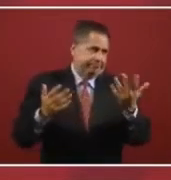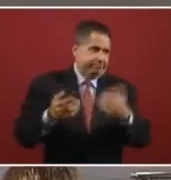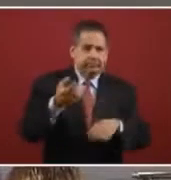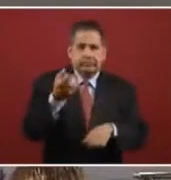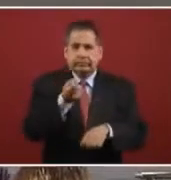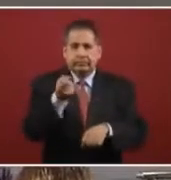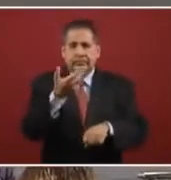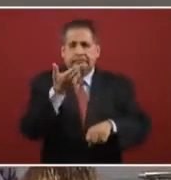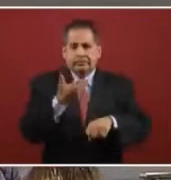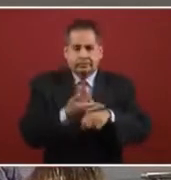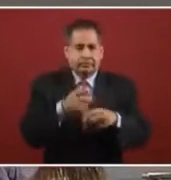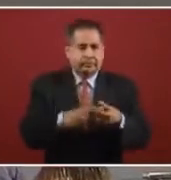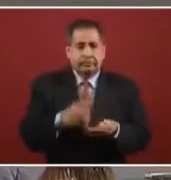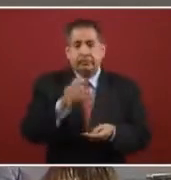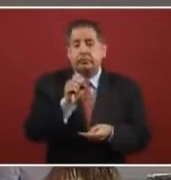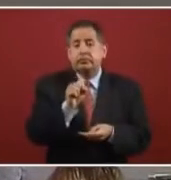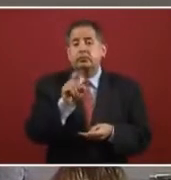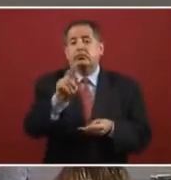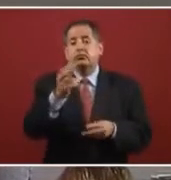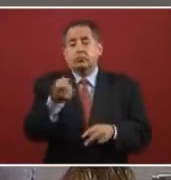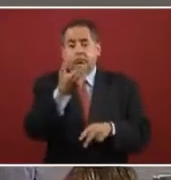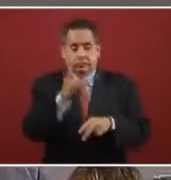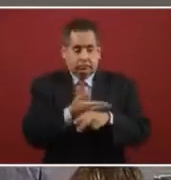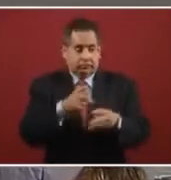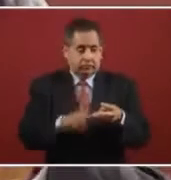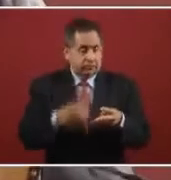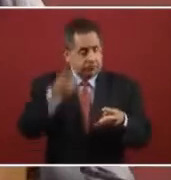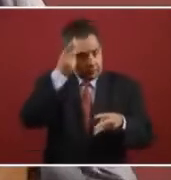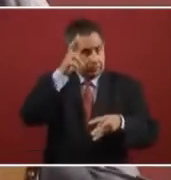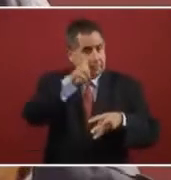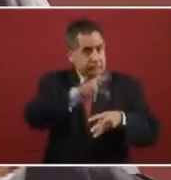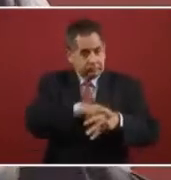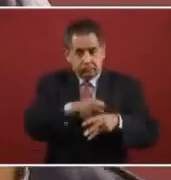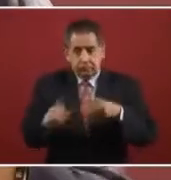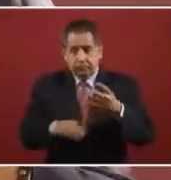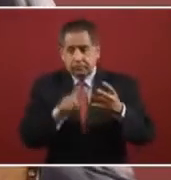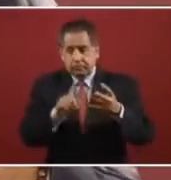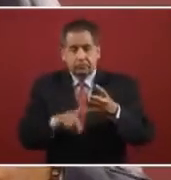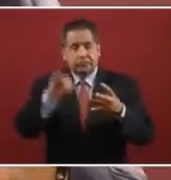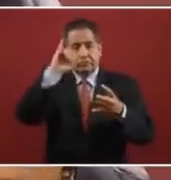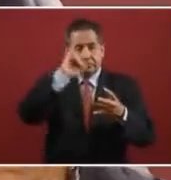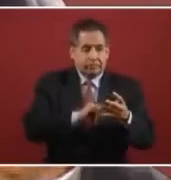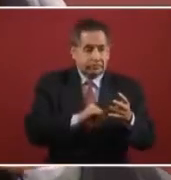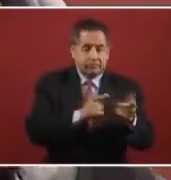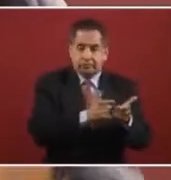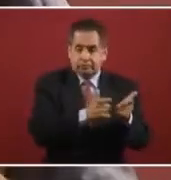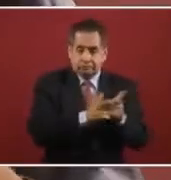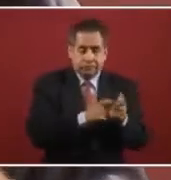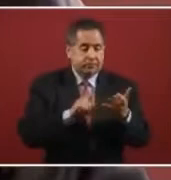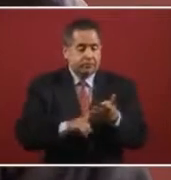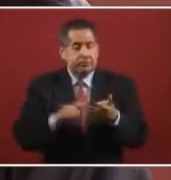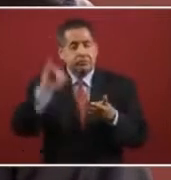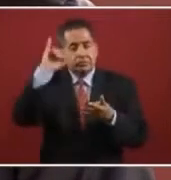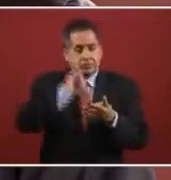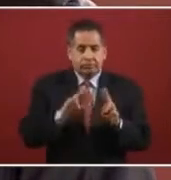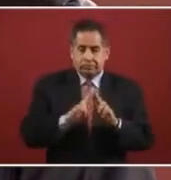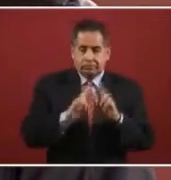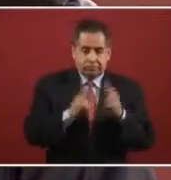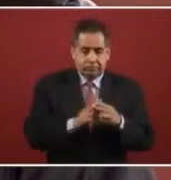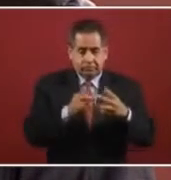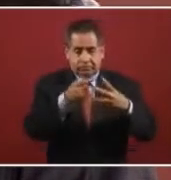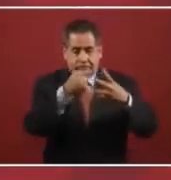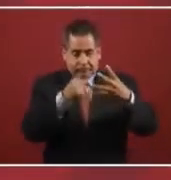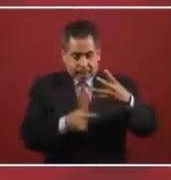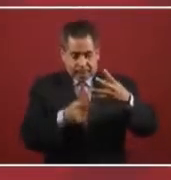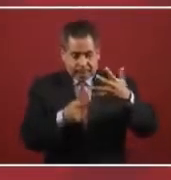of secretaries, subsecretaries, director general, chief of the department, chief